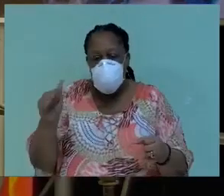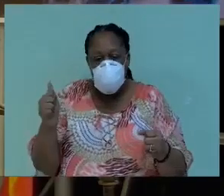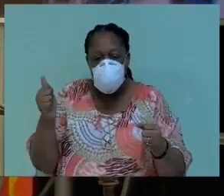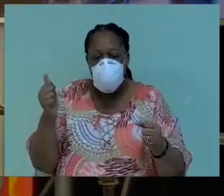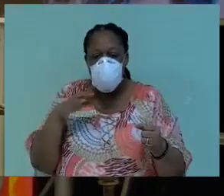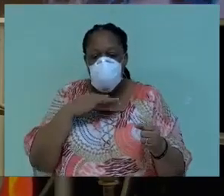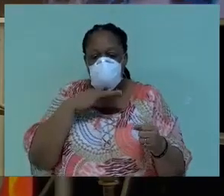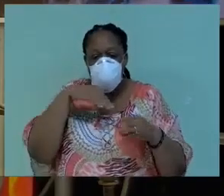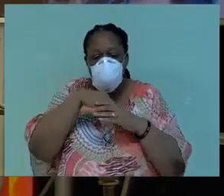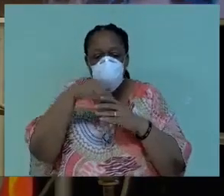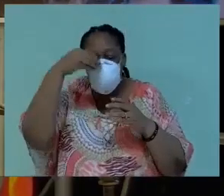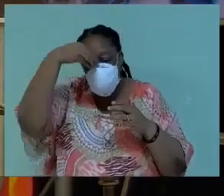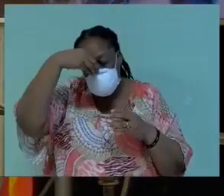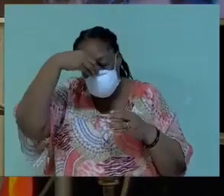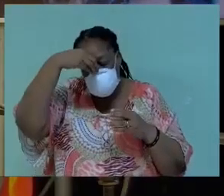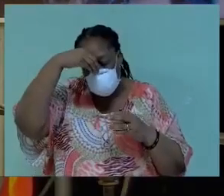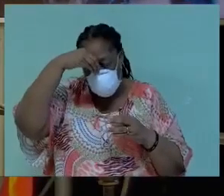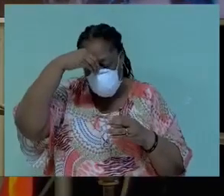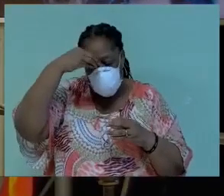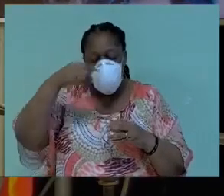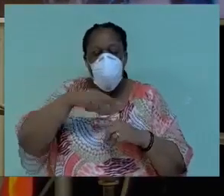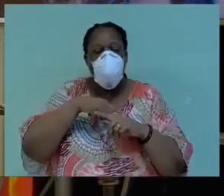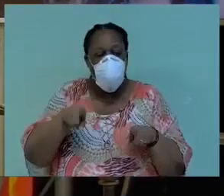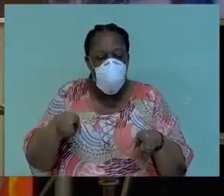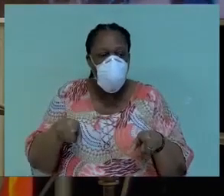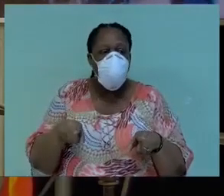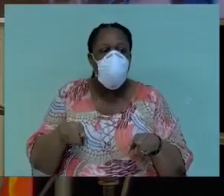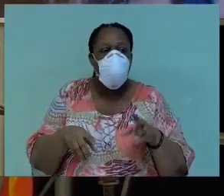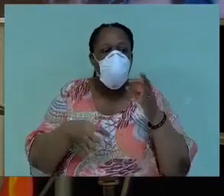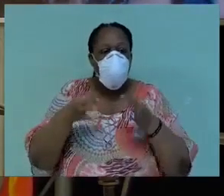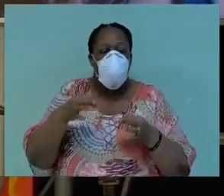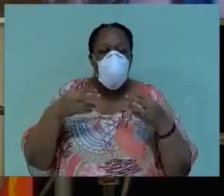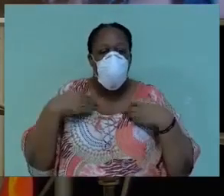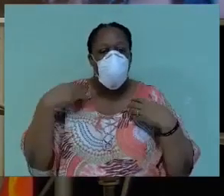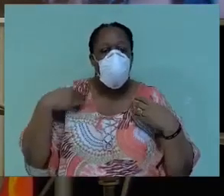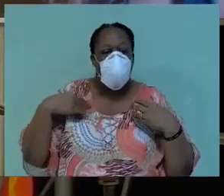intake, and it can adversely affect you, especially if you have underlying health conditions. Thank you.